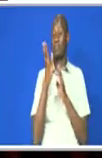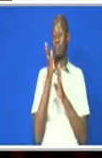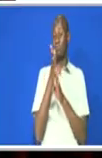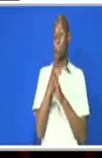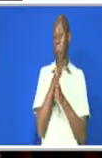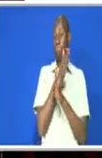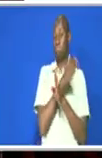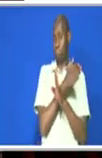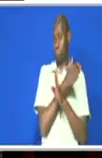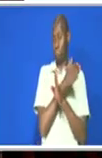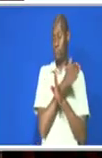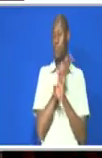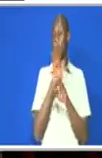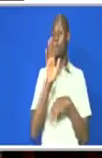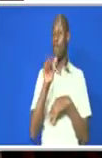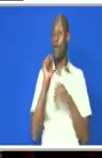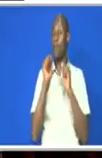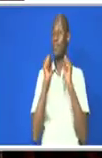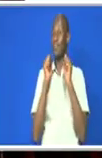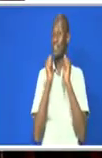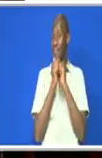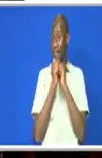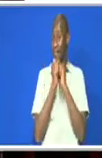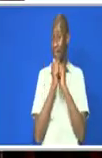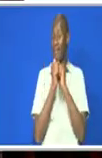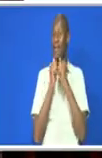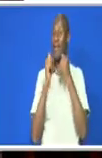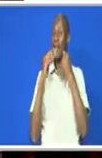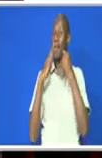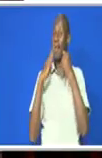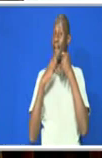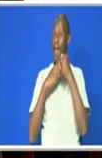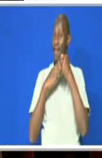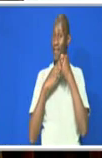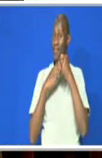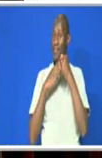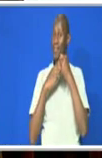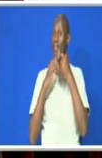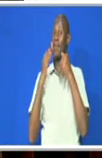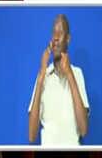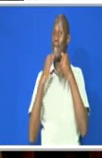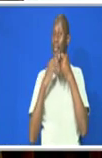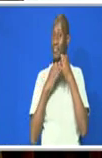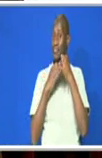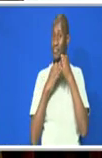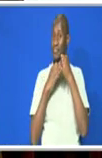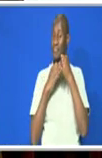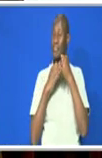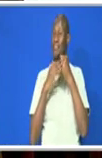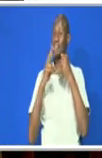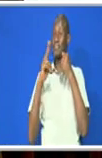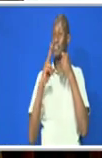backwards. From 10, we go to 9, 8,